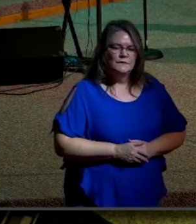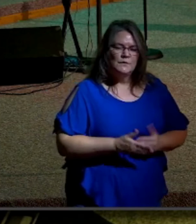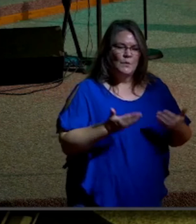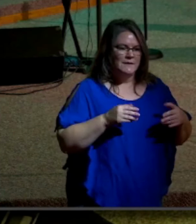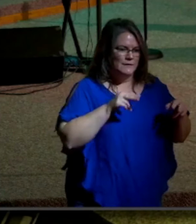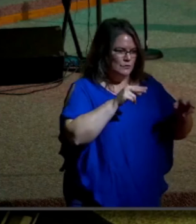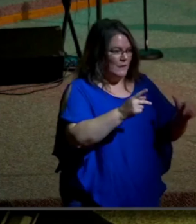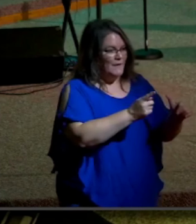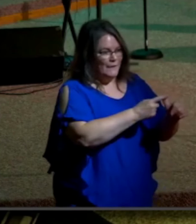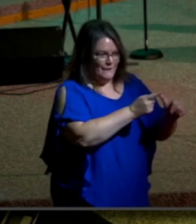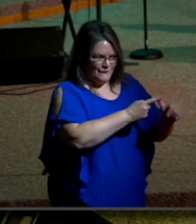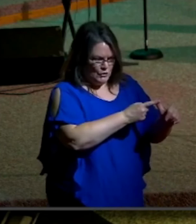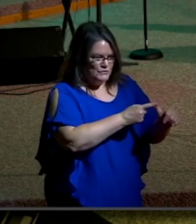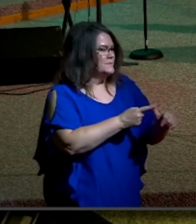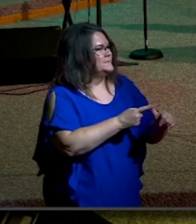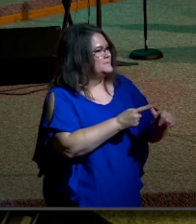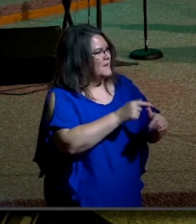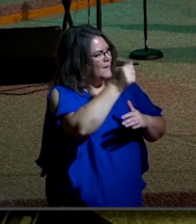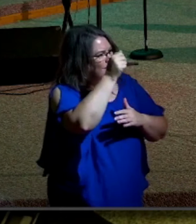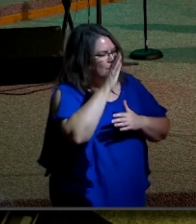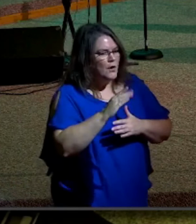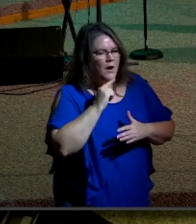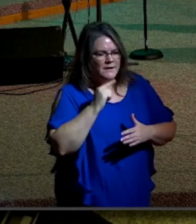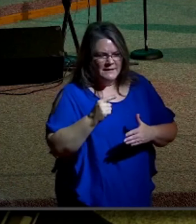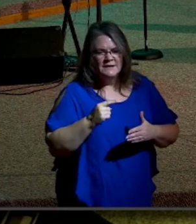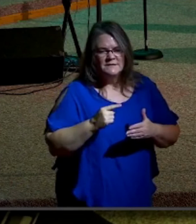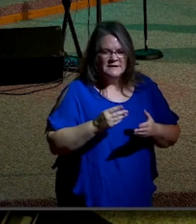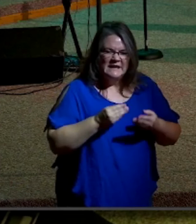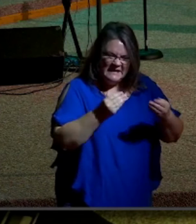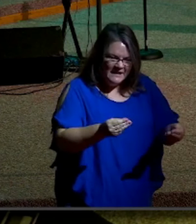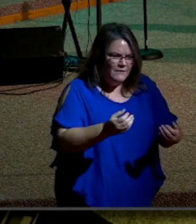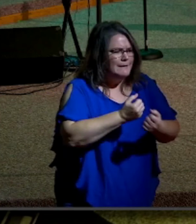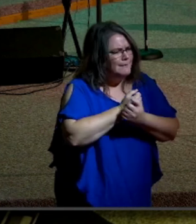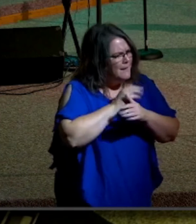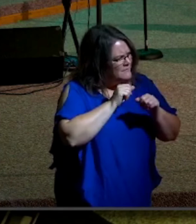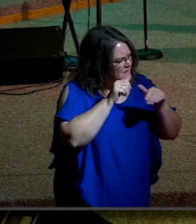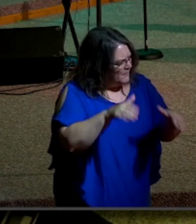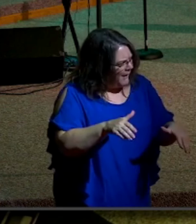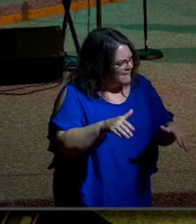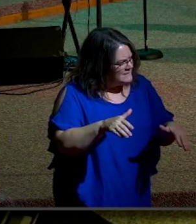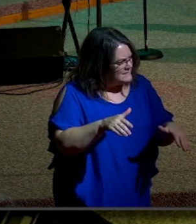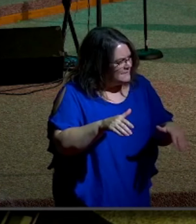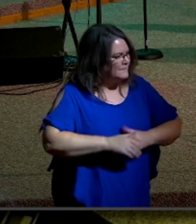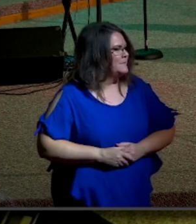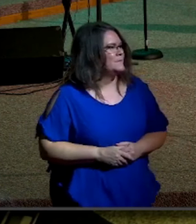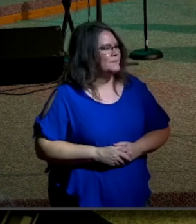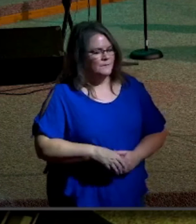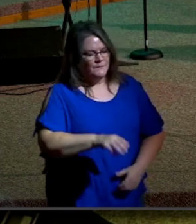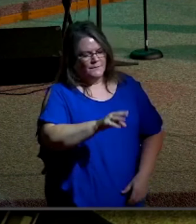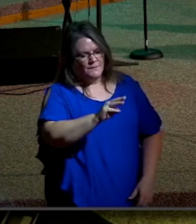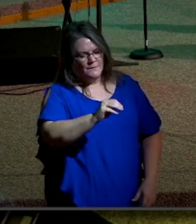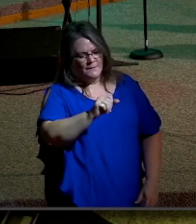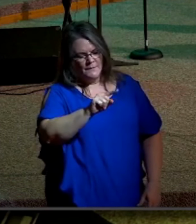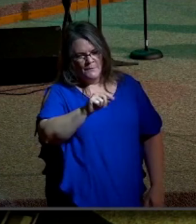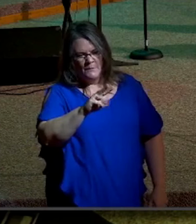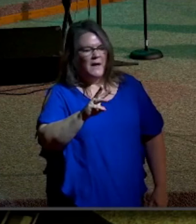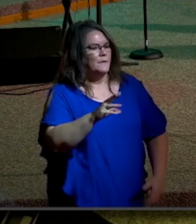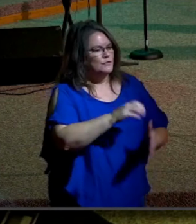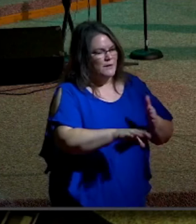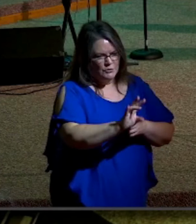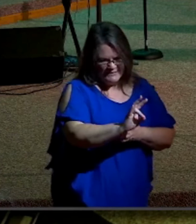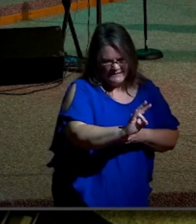first main point, that God is generous and loves to bless. And in Matthew chapter 7, that's going to be our